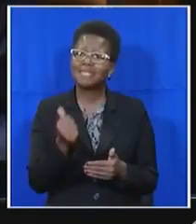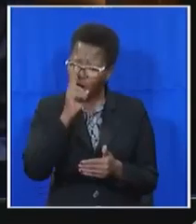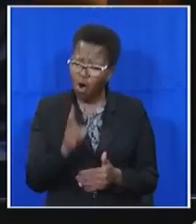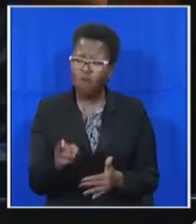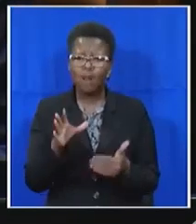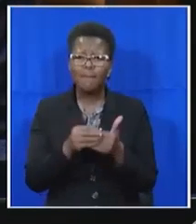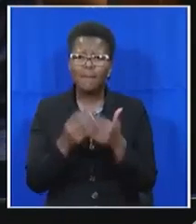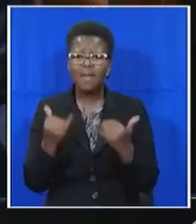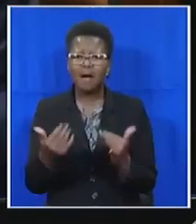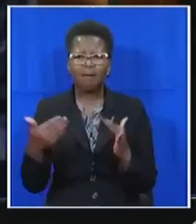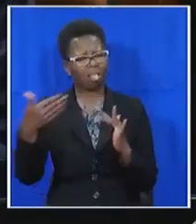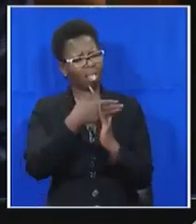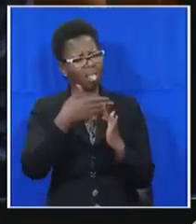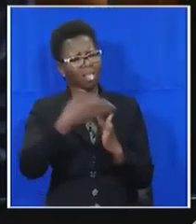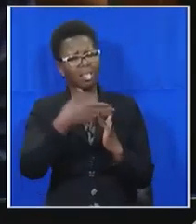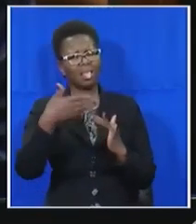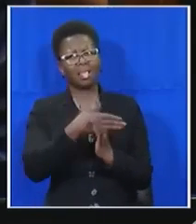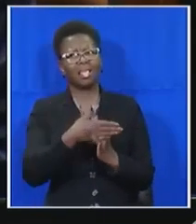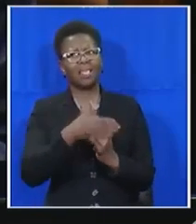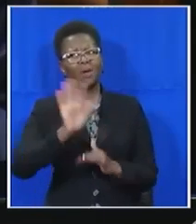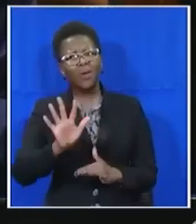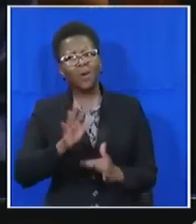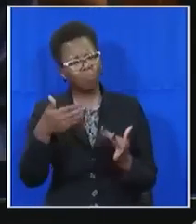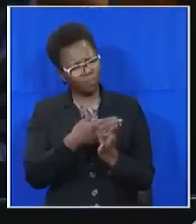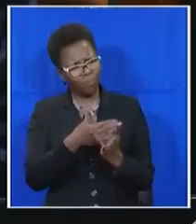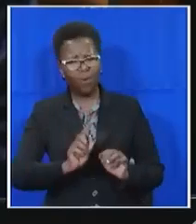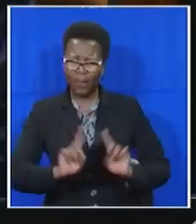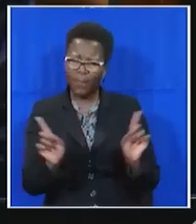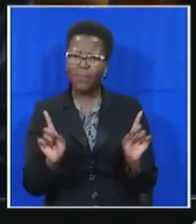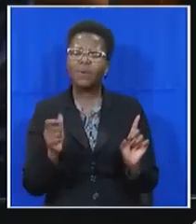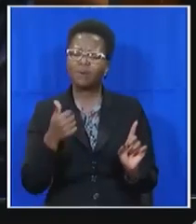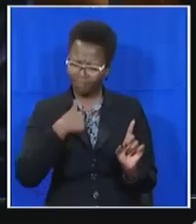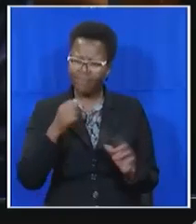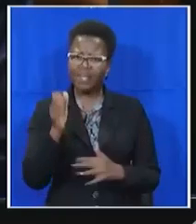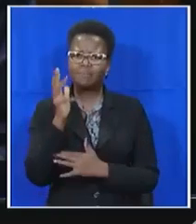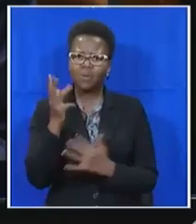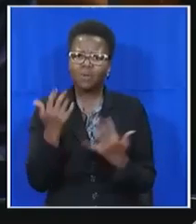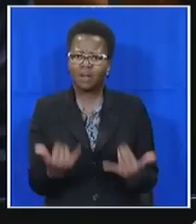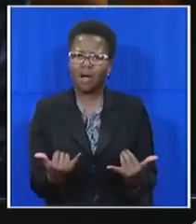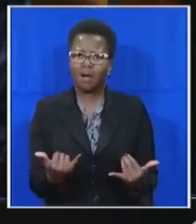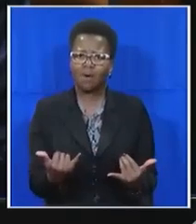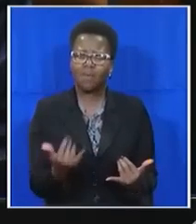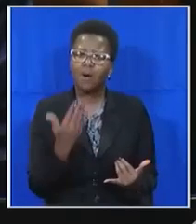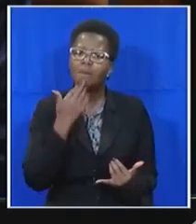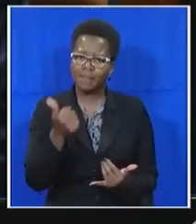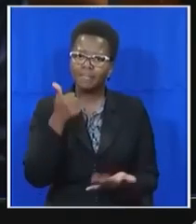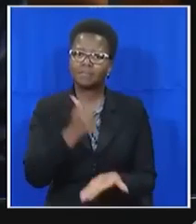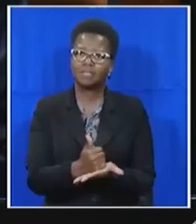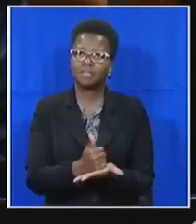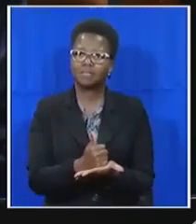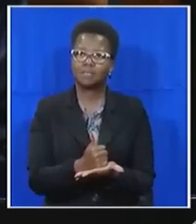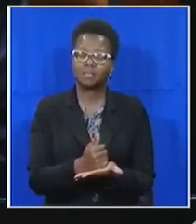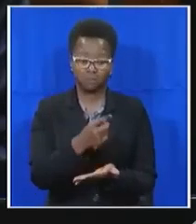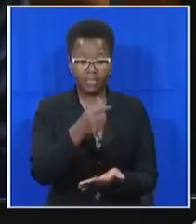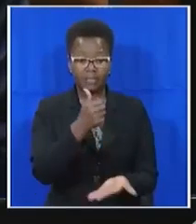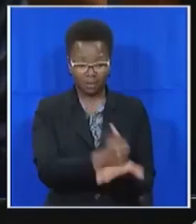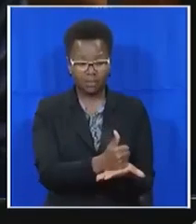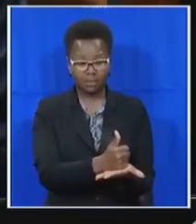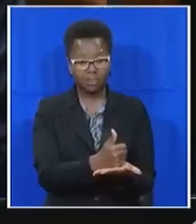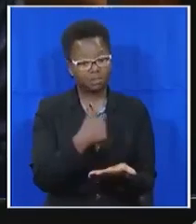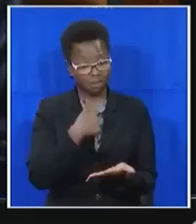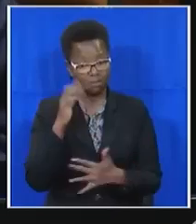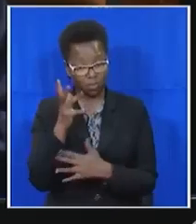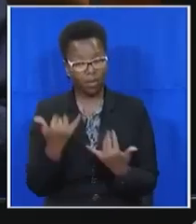you are interrupting me, and you shouldn't be doing that. I'm talking to you now. Can you take your seat, Honorable Steenhuisen? I'm